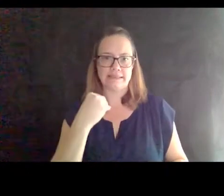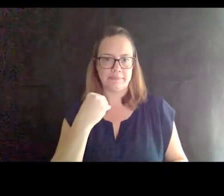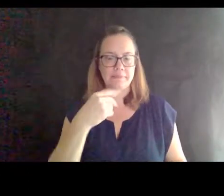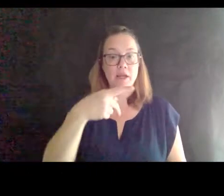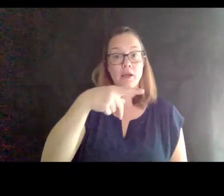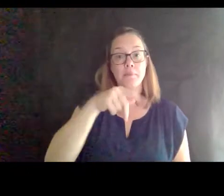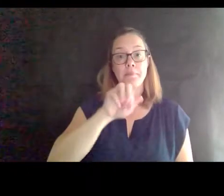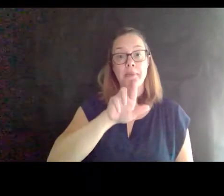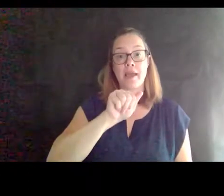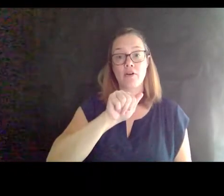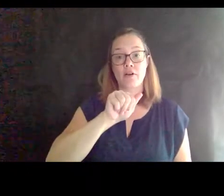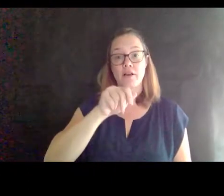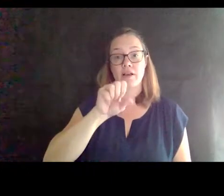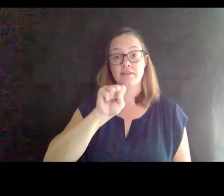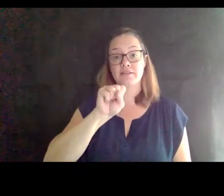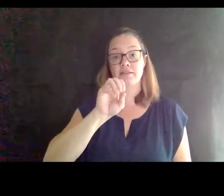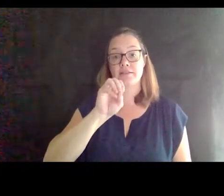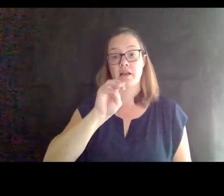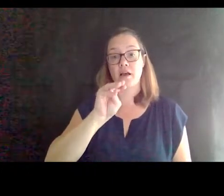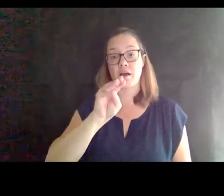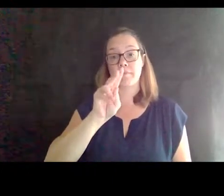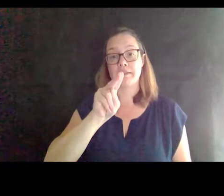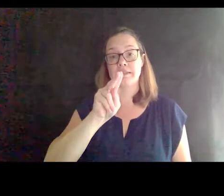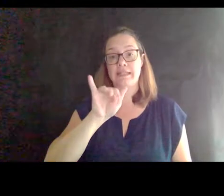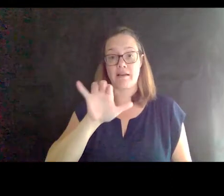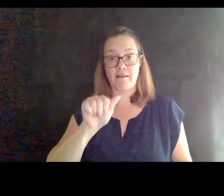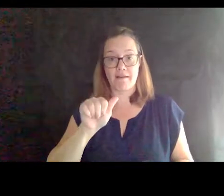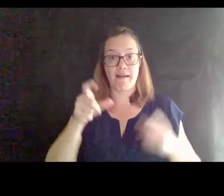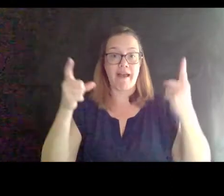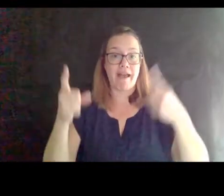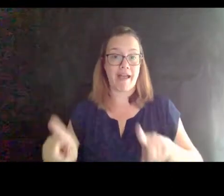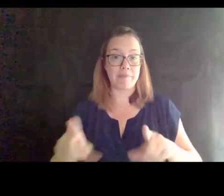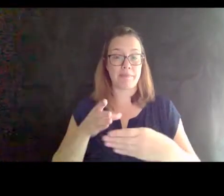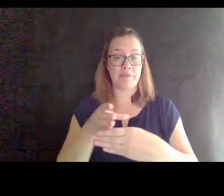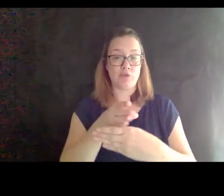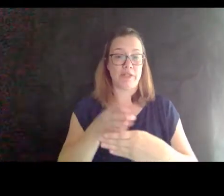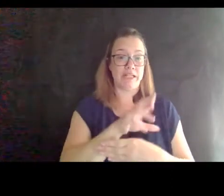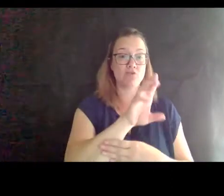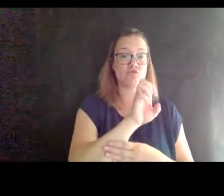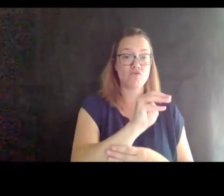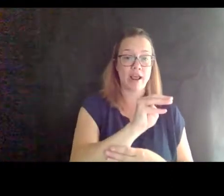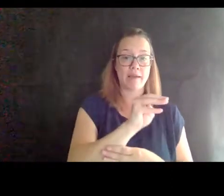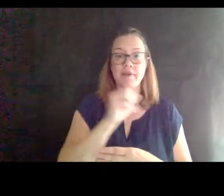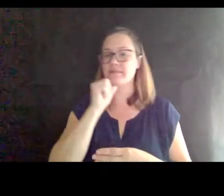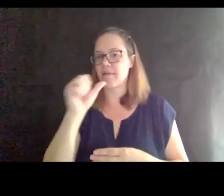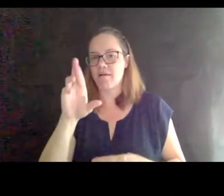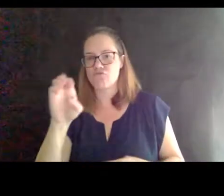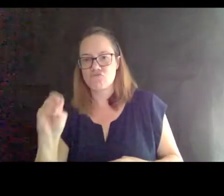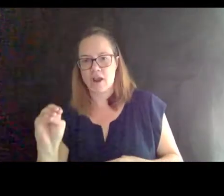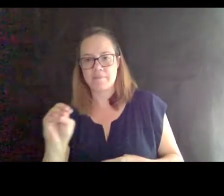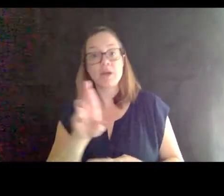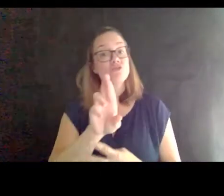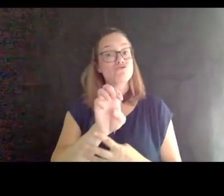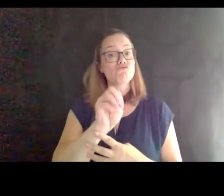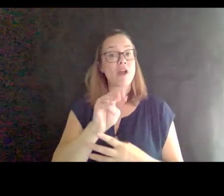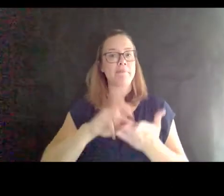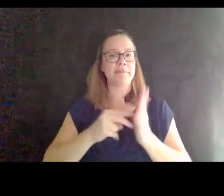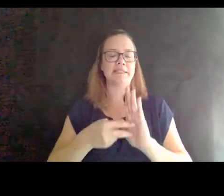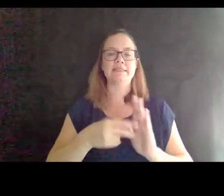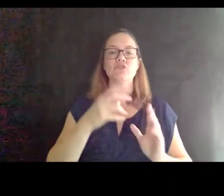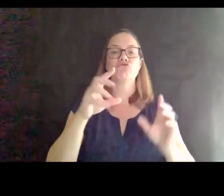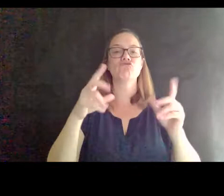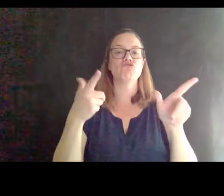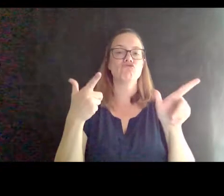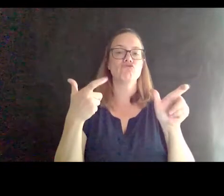transition between non-REM and REM sleep. Again, REM is that rapid eye